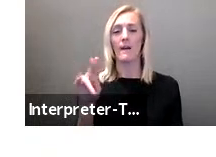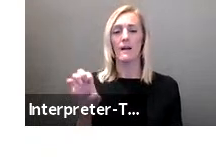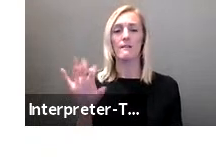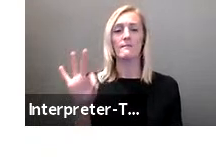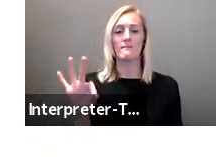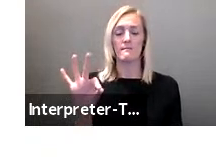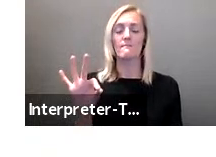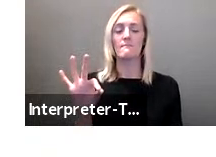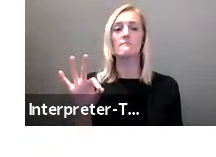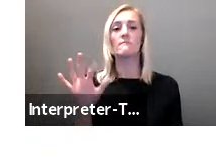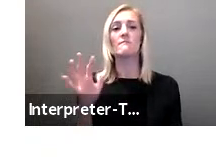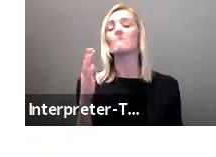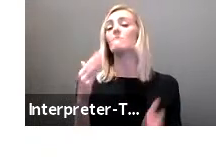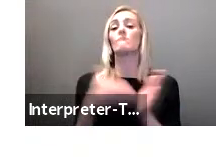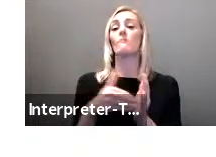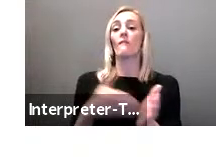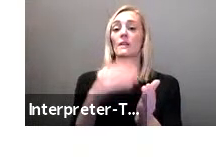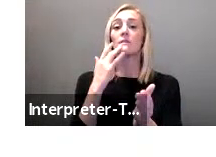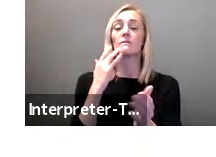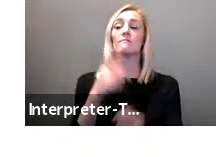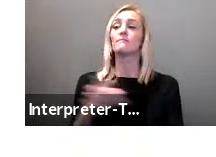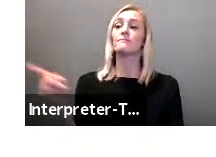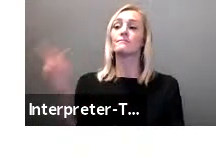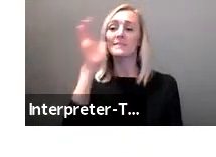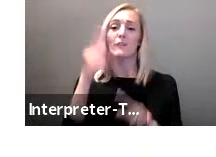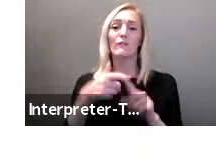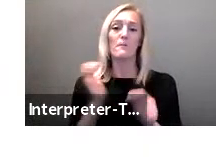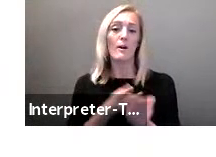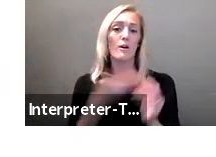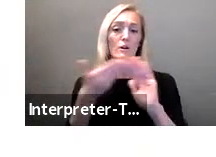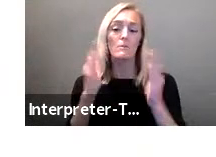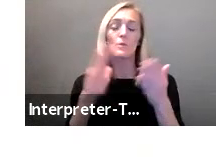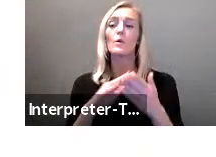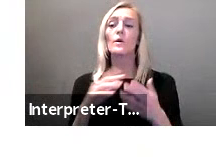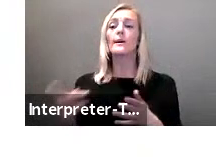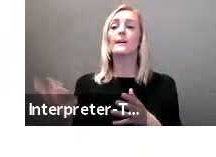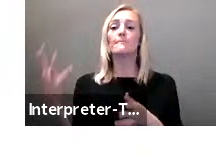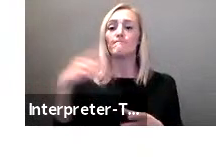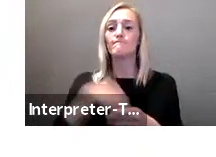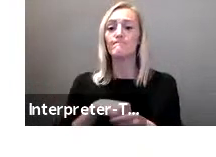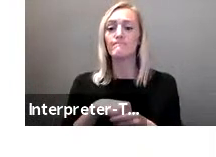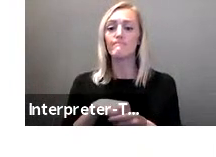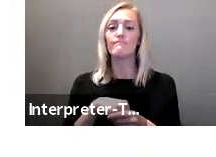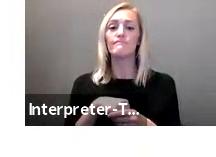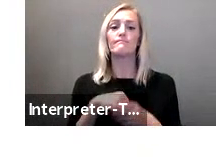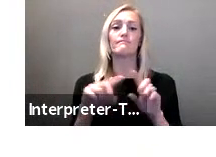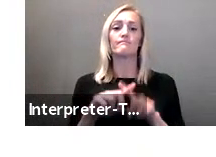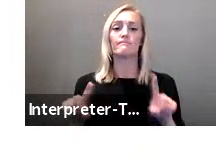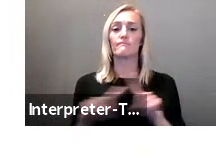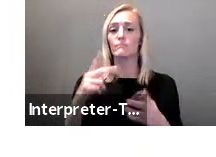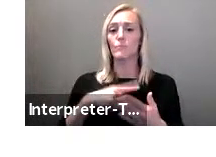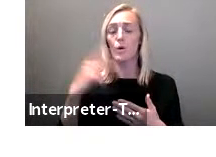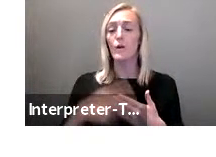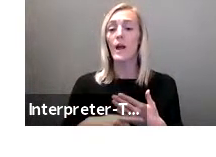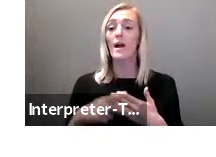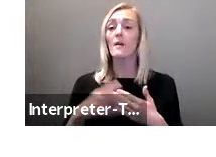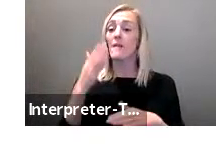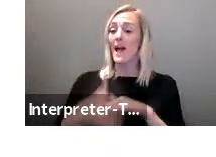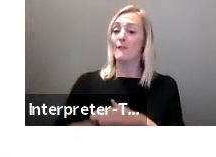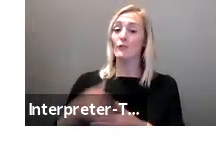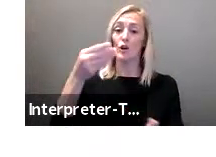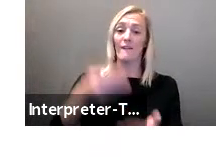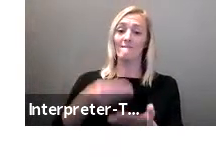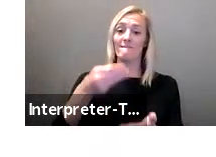often hear from our communities, they so often get involved in our interventions and our programs, but then after the funding